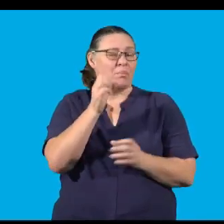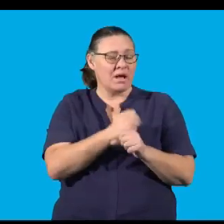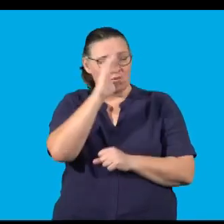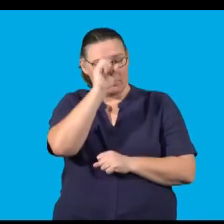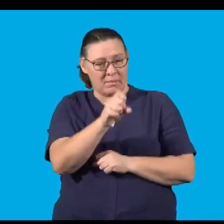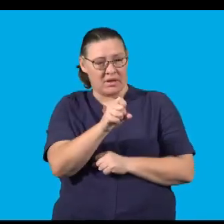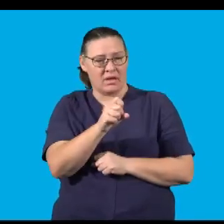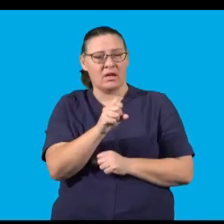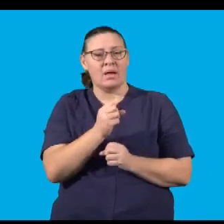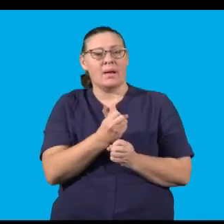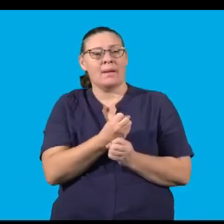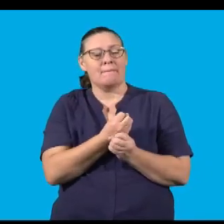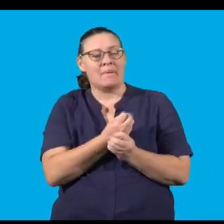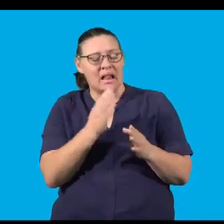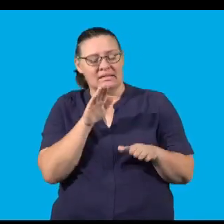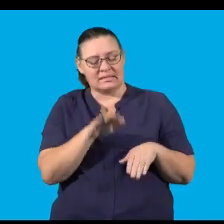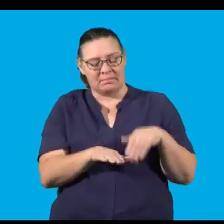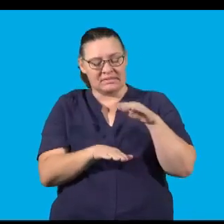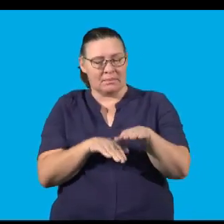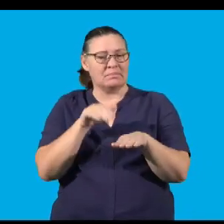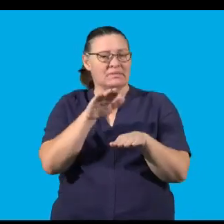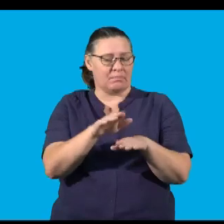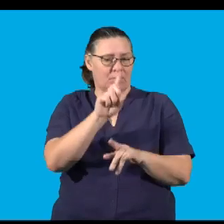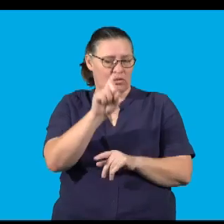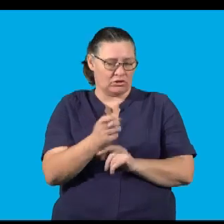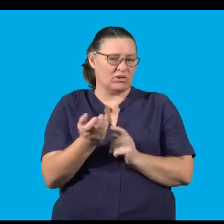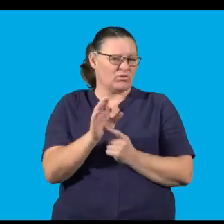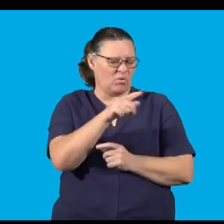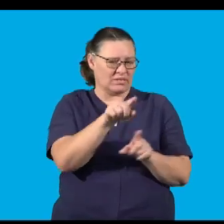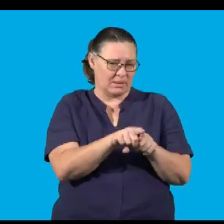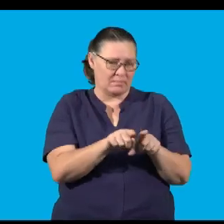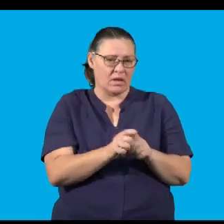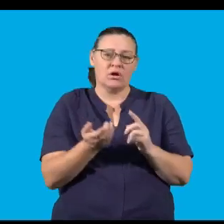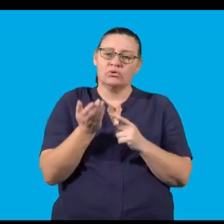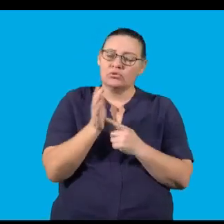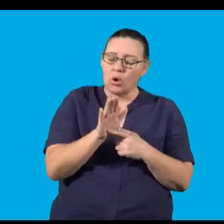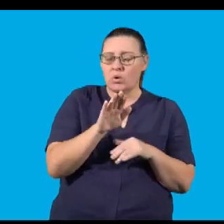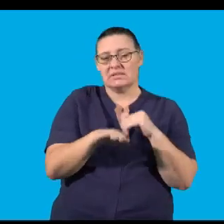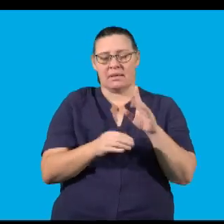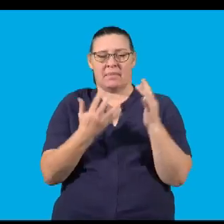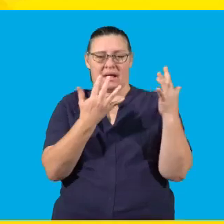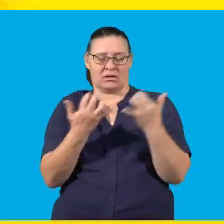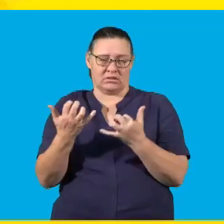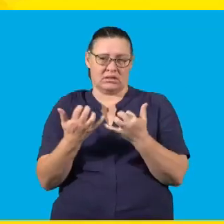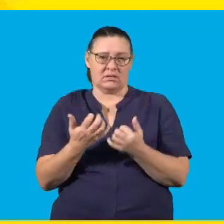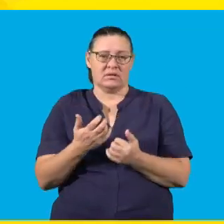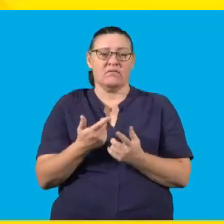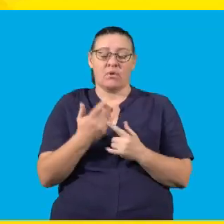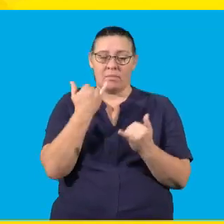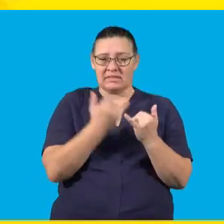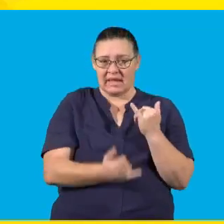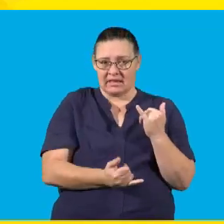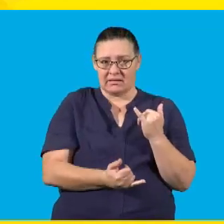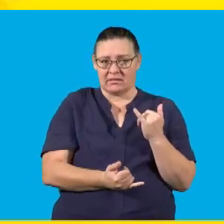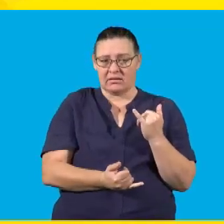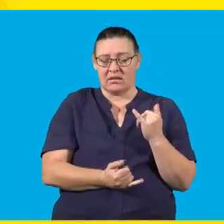that especially in multi-step questions, which this one is going to be, show your steps and calculations, because even if you make a